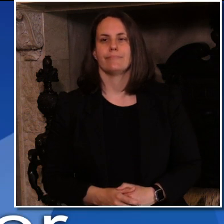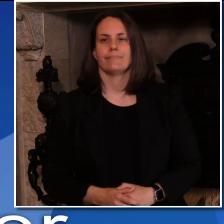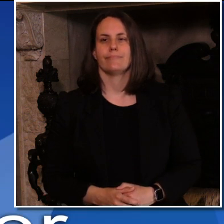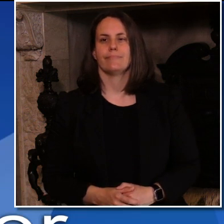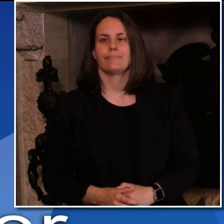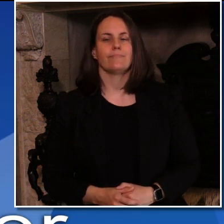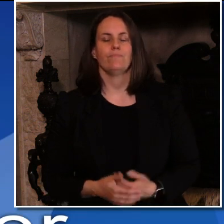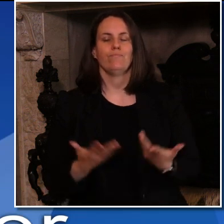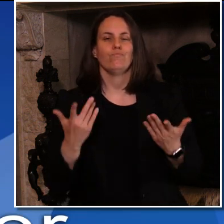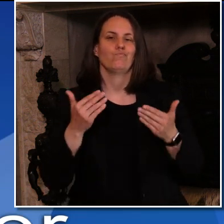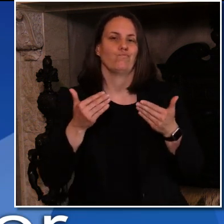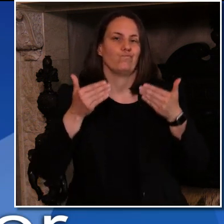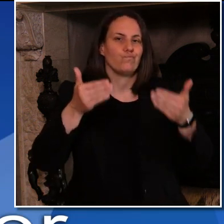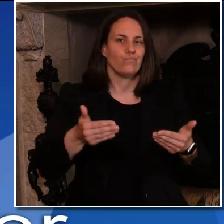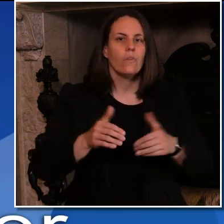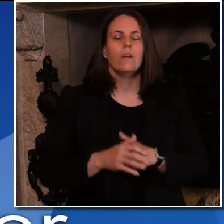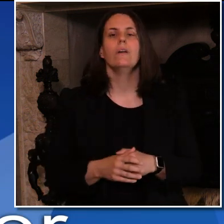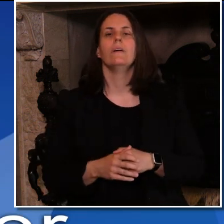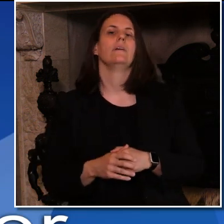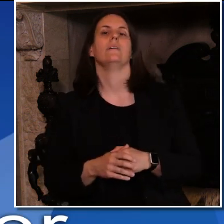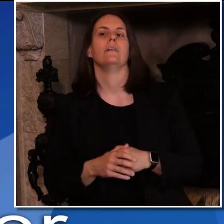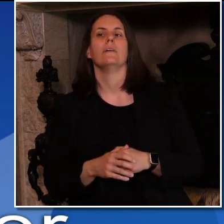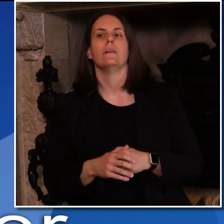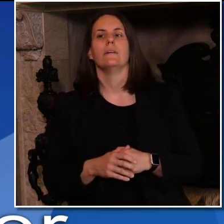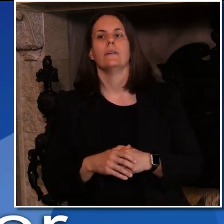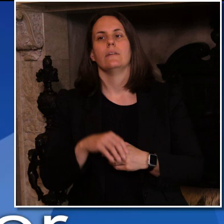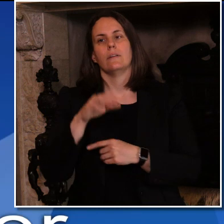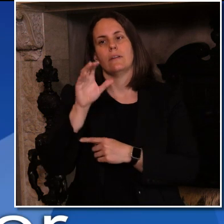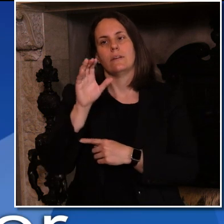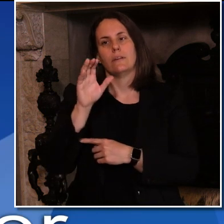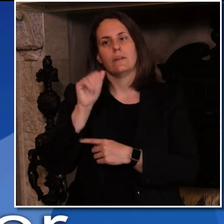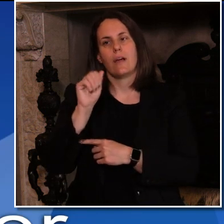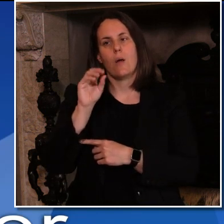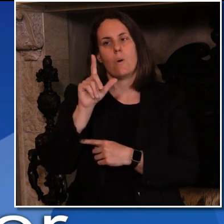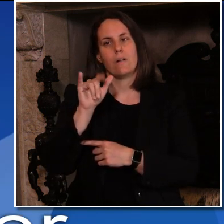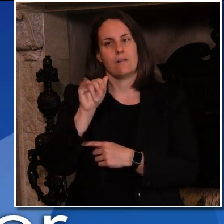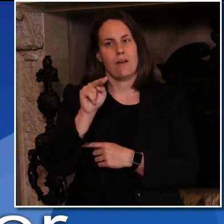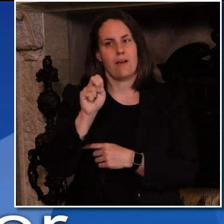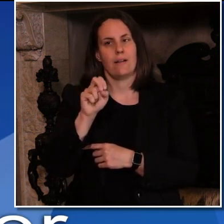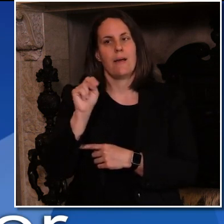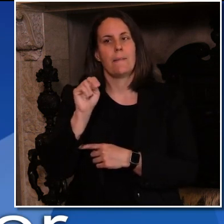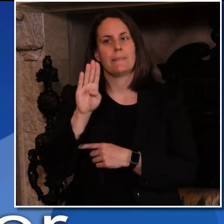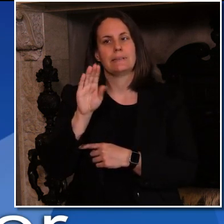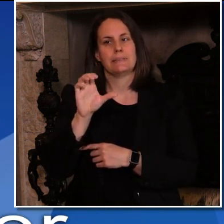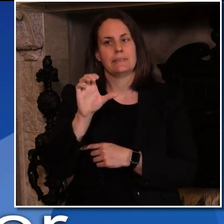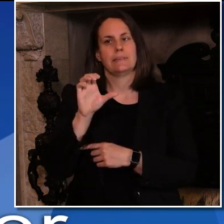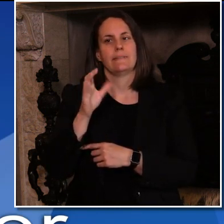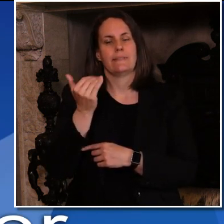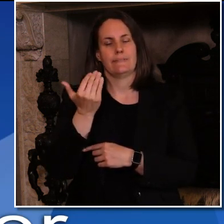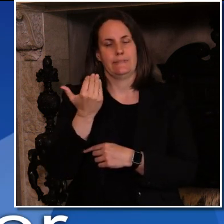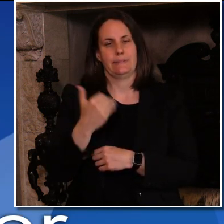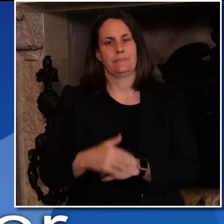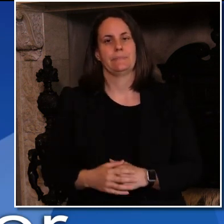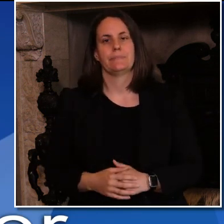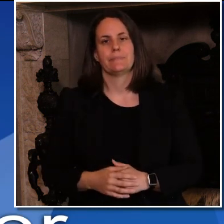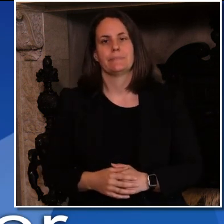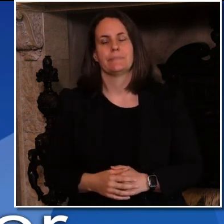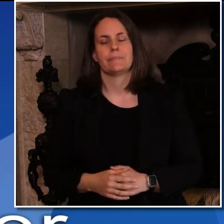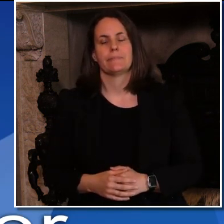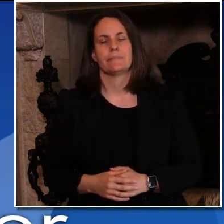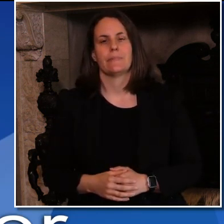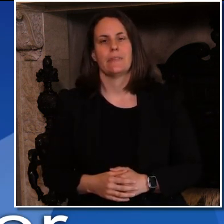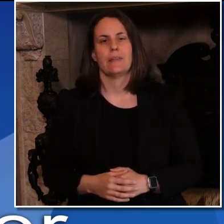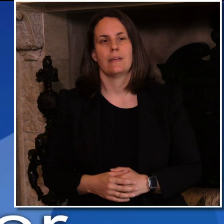Okay, we'll move on then to Caroline Peterson at NBC 15 in Madison. Caroline?